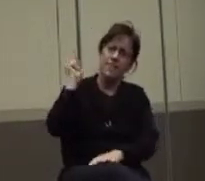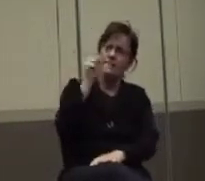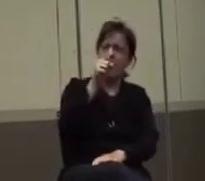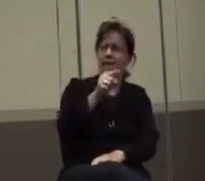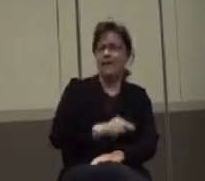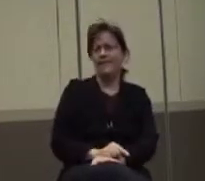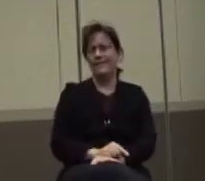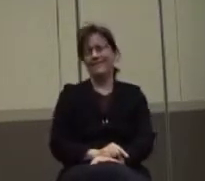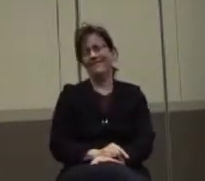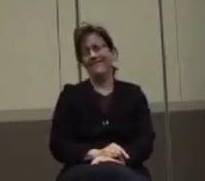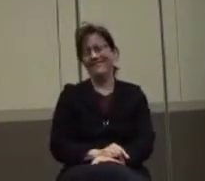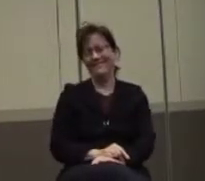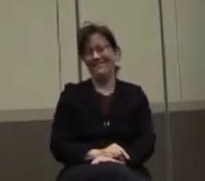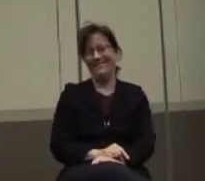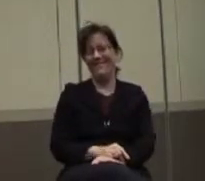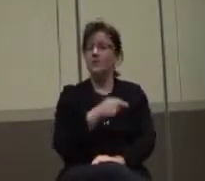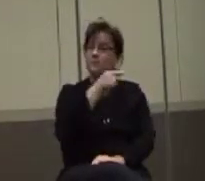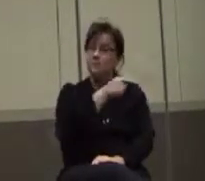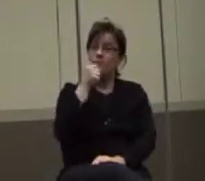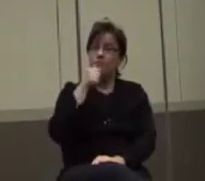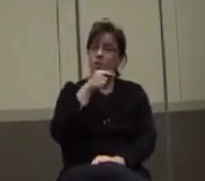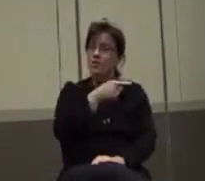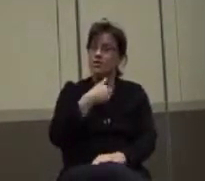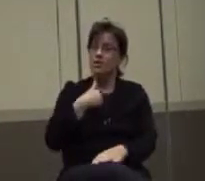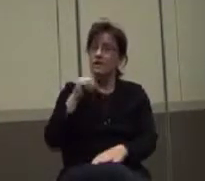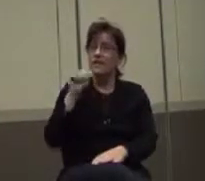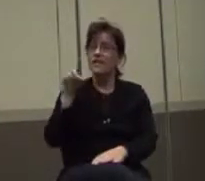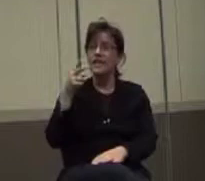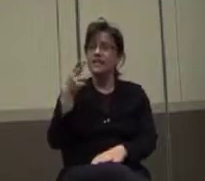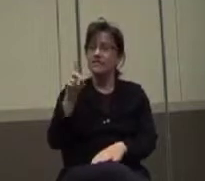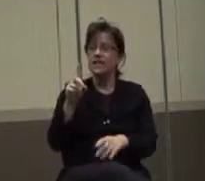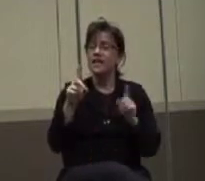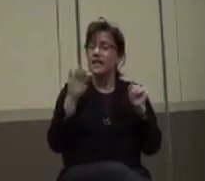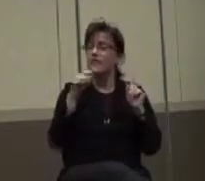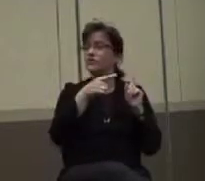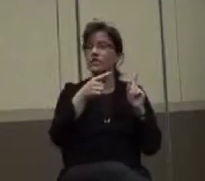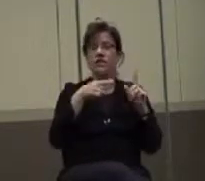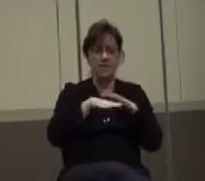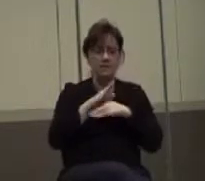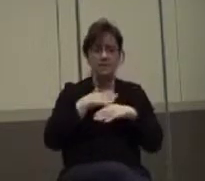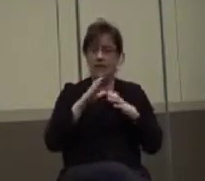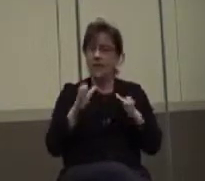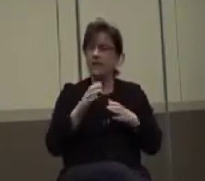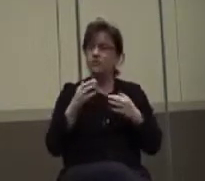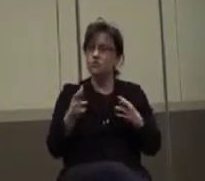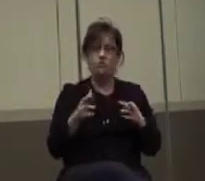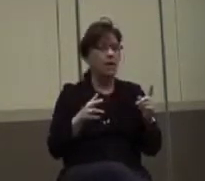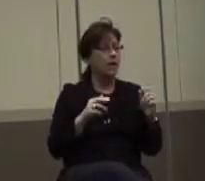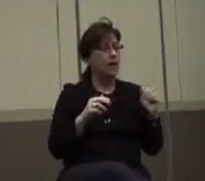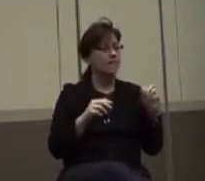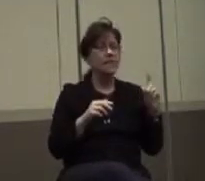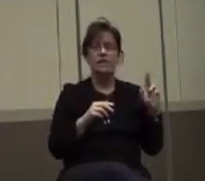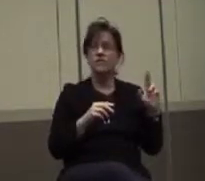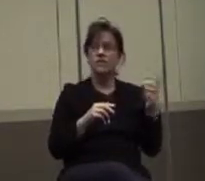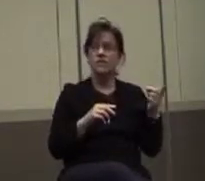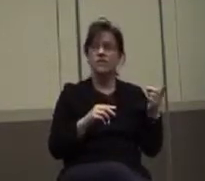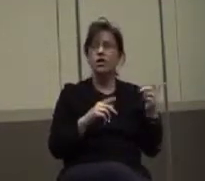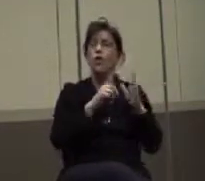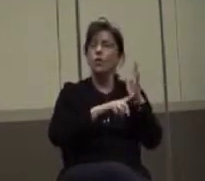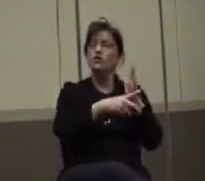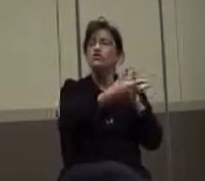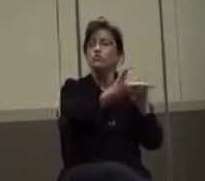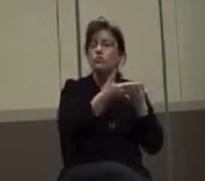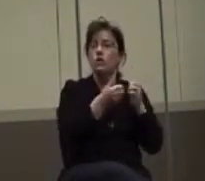Carrie's got ADHD. Now, if Carrie comes into my classroom with ADHD, what characteristics does she bring in with her?